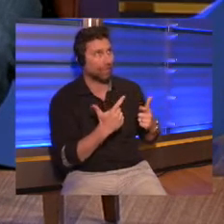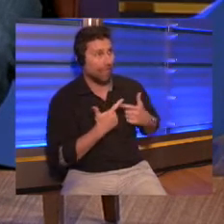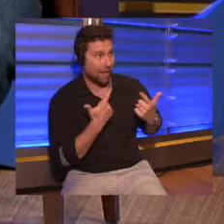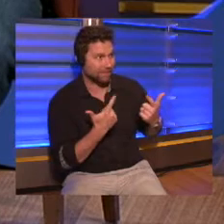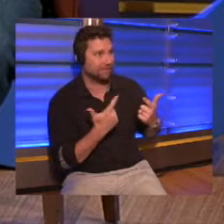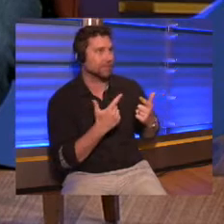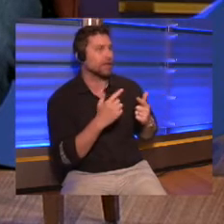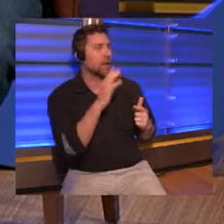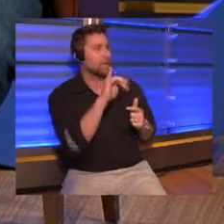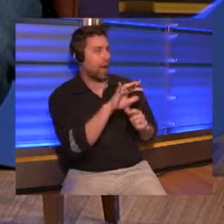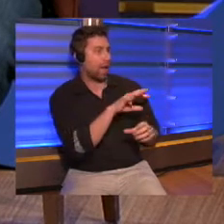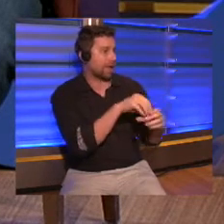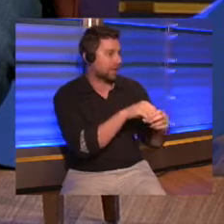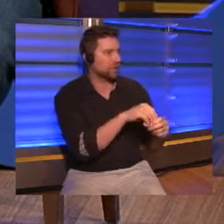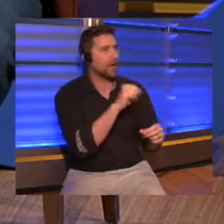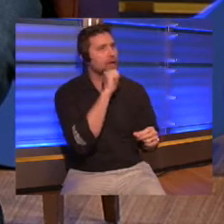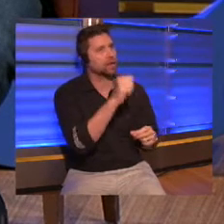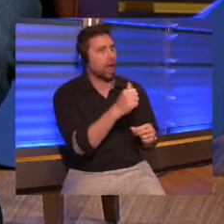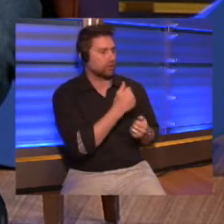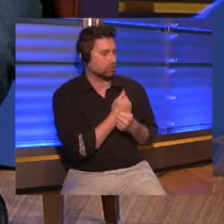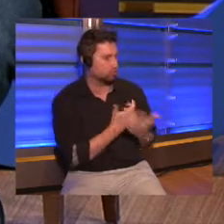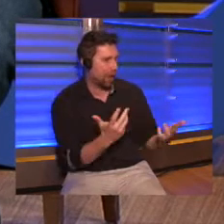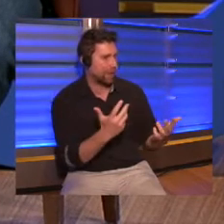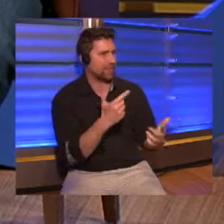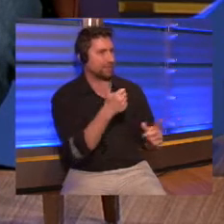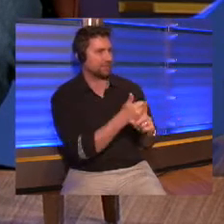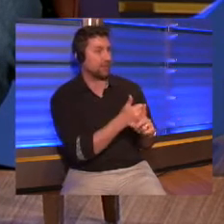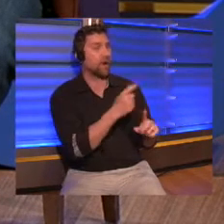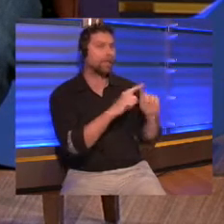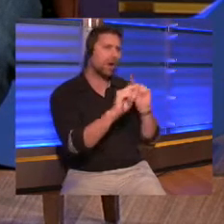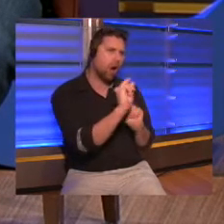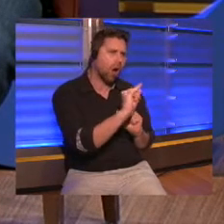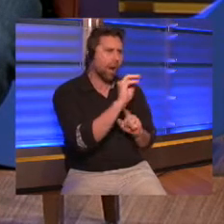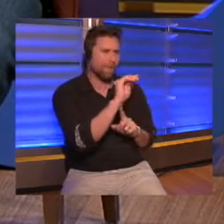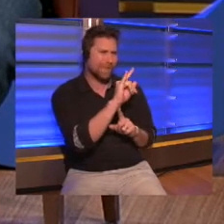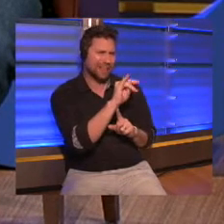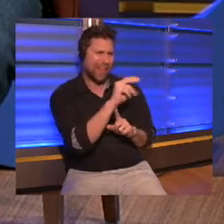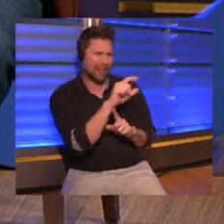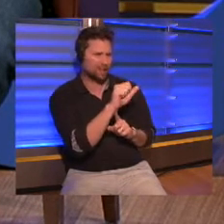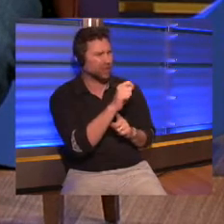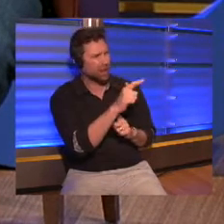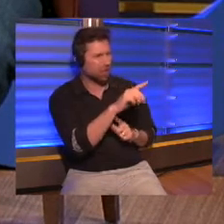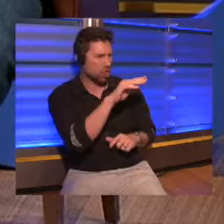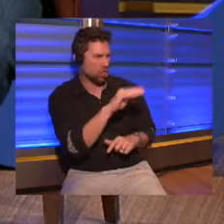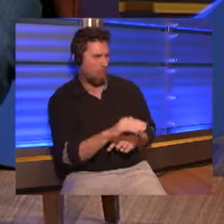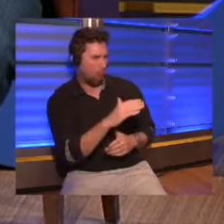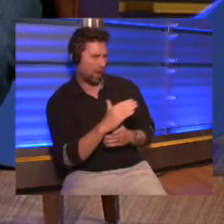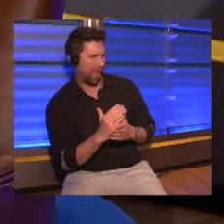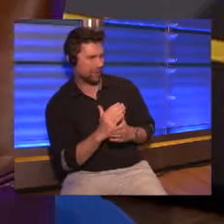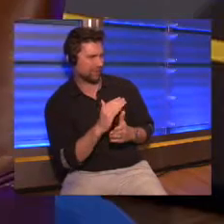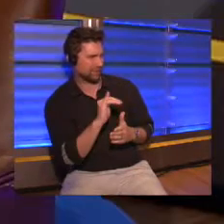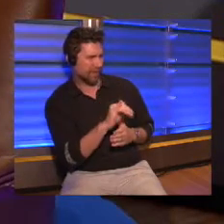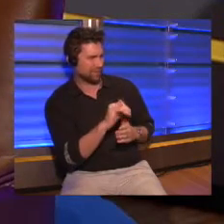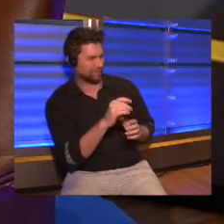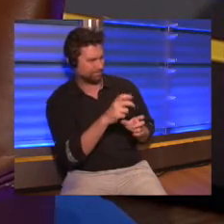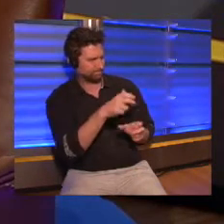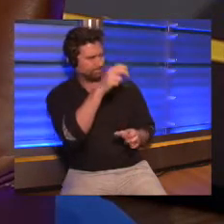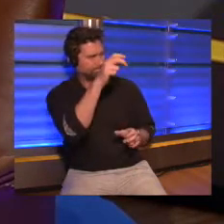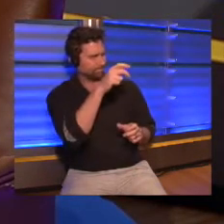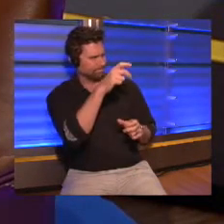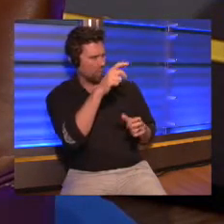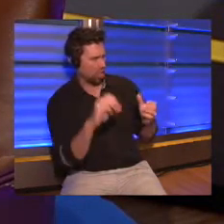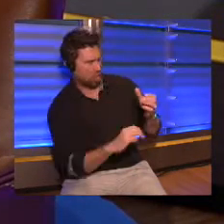by engaging and not draining themselves, but also millennials are kind of on the low end of the totem pole. So how do you convince kind of